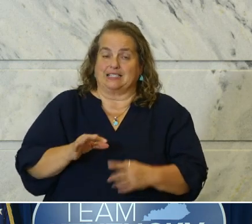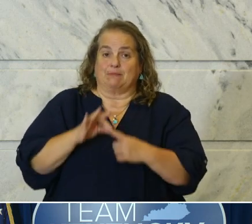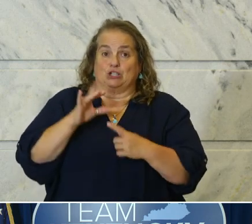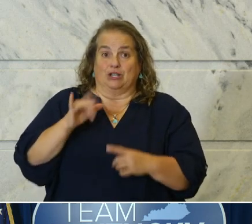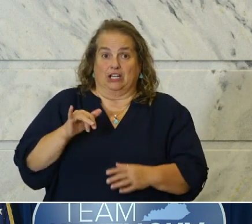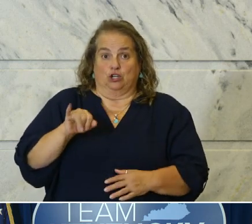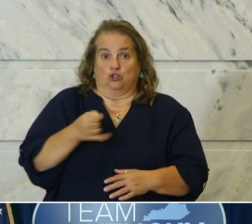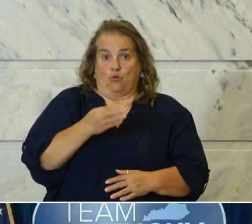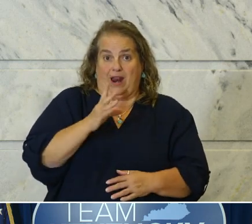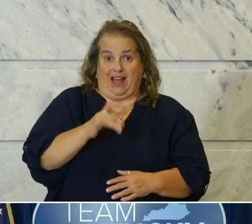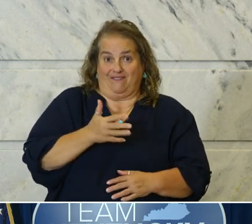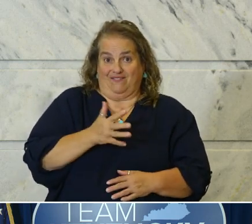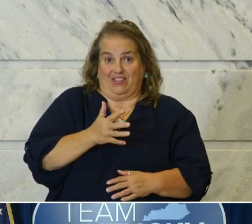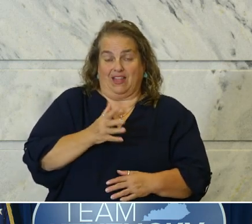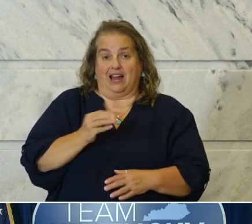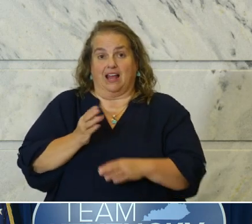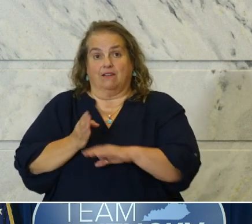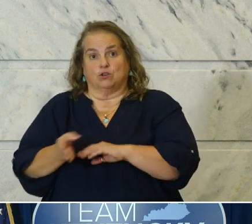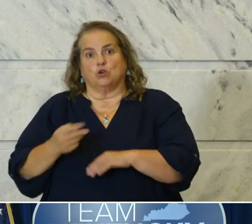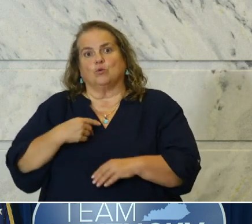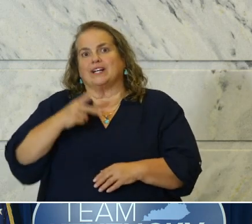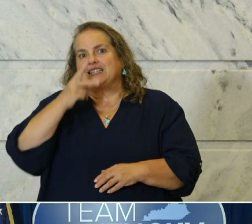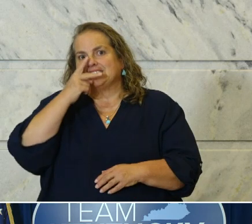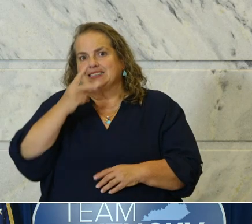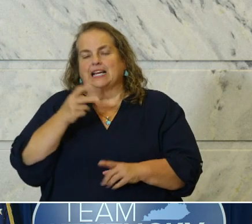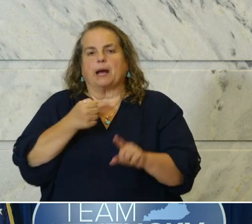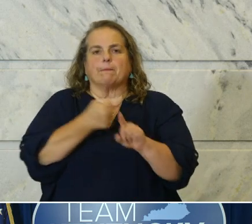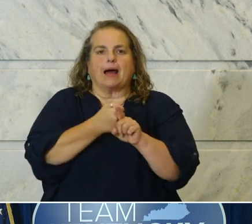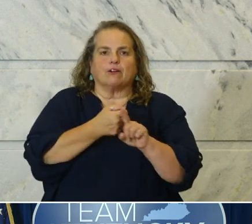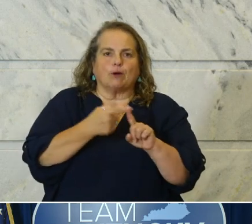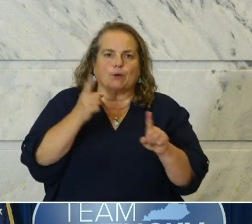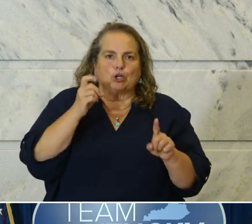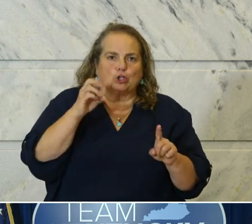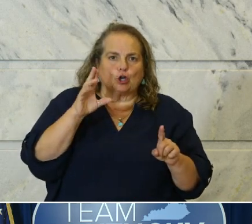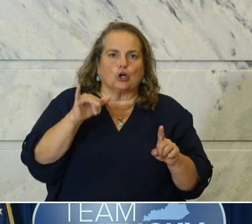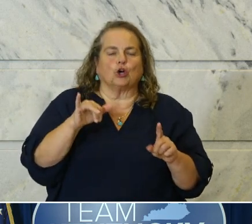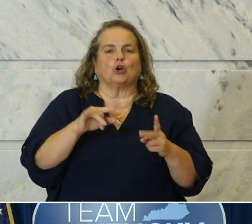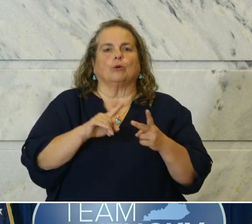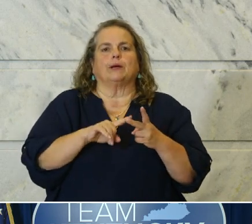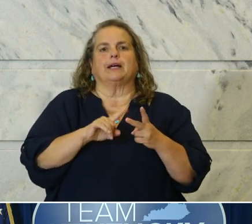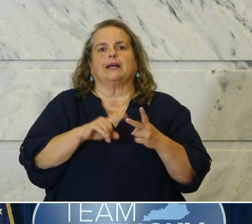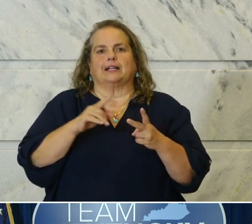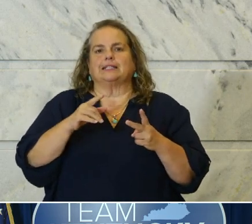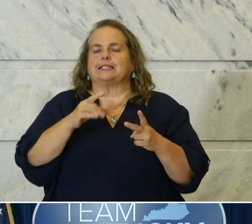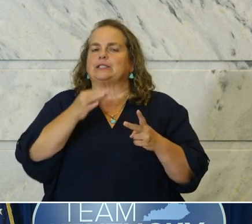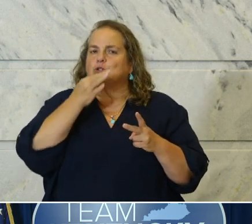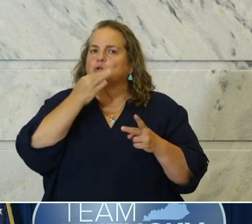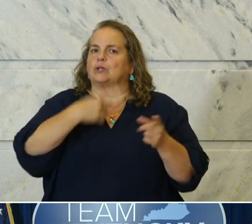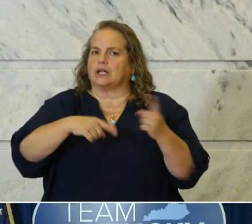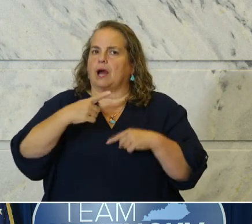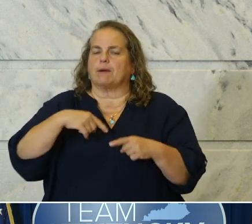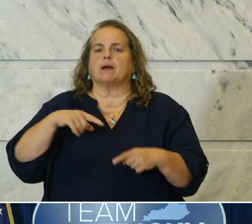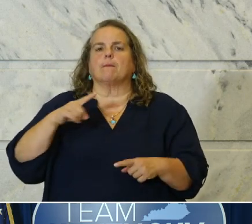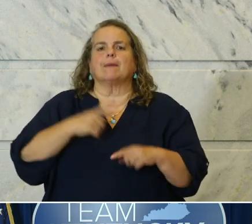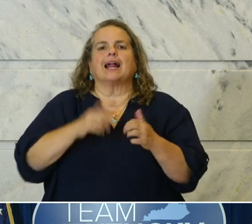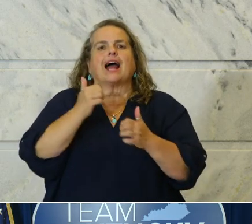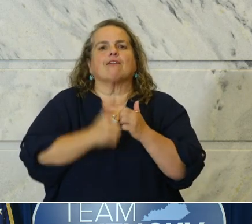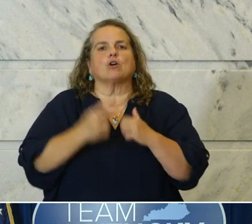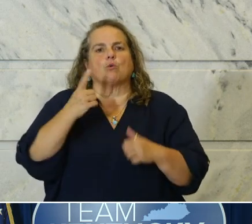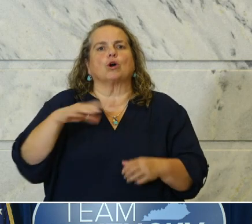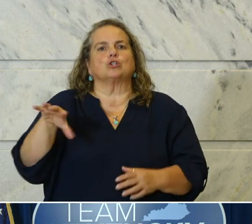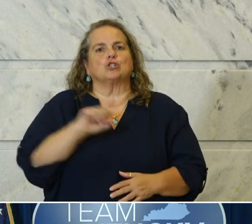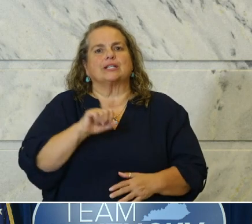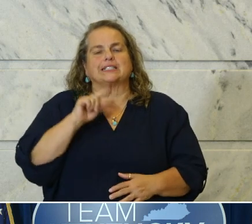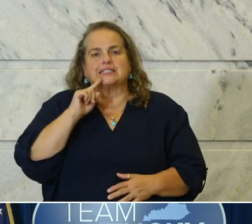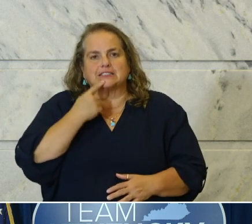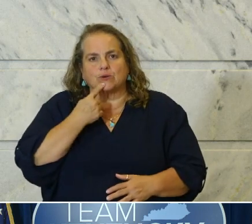5th and afterwards, so we're going to see impacts from Derby and the rest probably coming soon, took it very seriously, and that helps us to